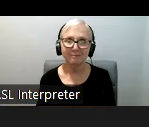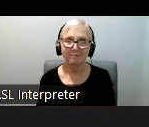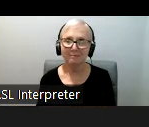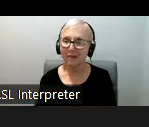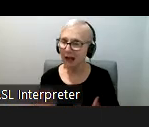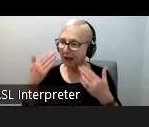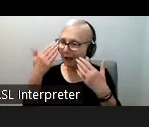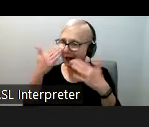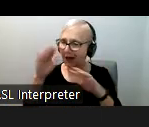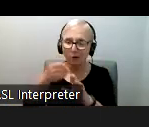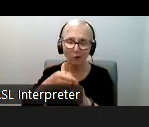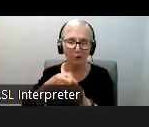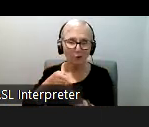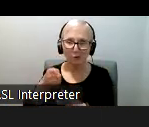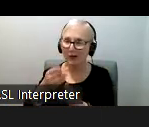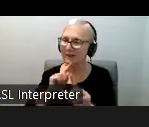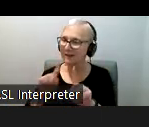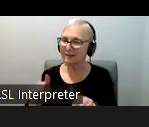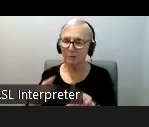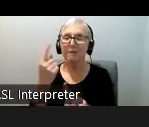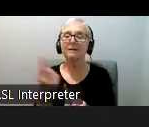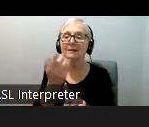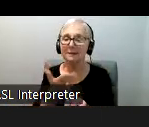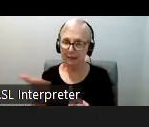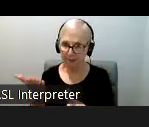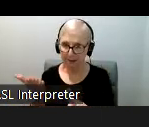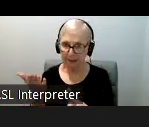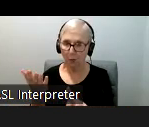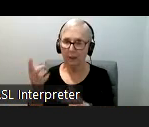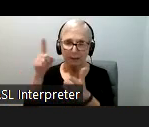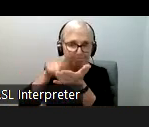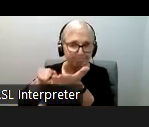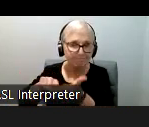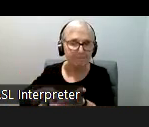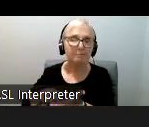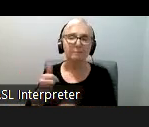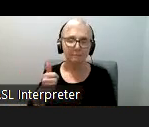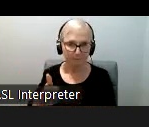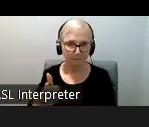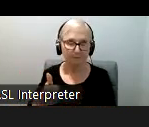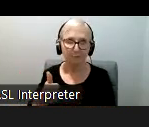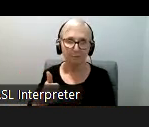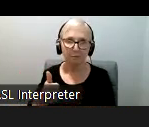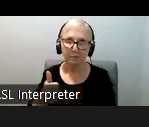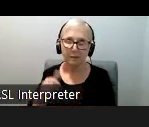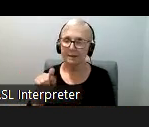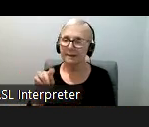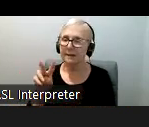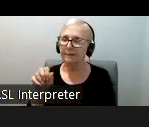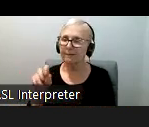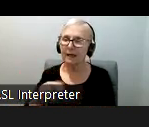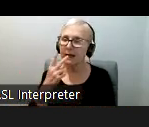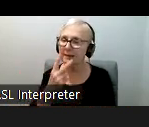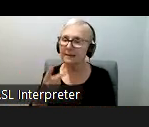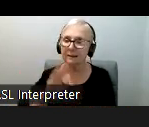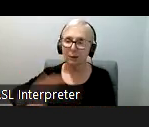Don't know the direct answer to that, but that is definitely something that we can look into. And Stephen, I see your hand is up. I don't know if it's